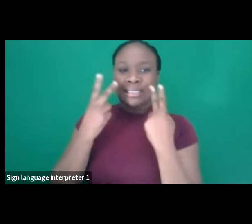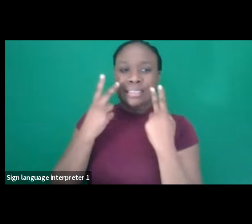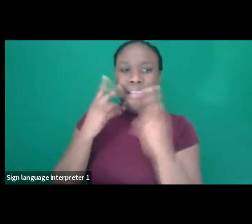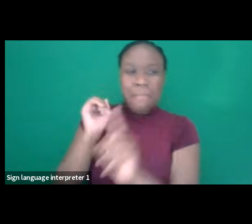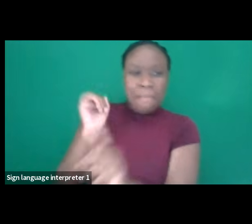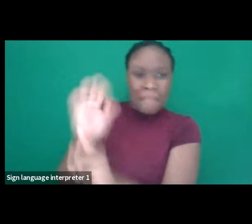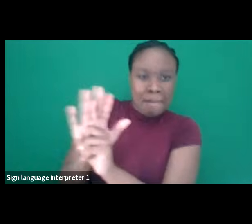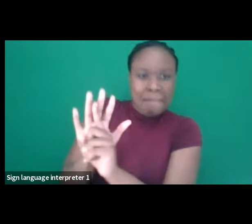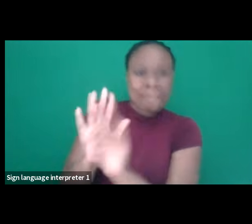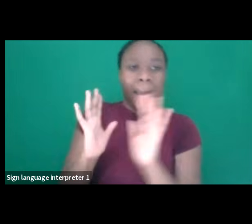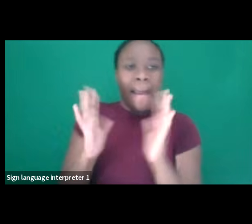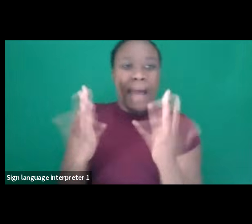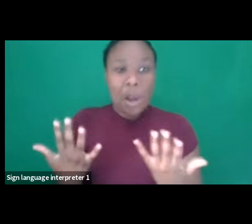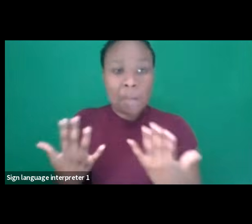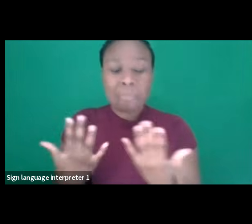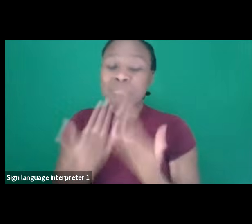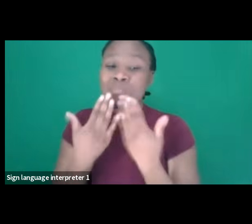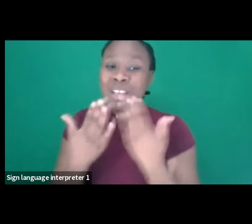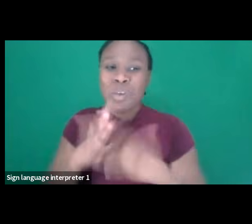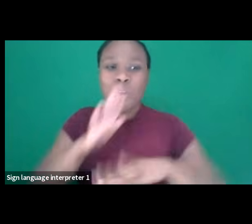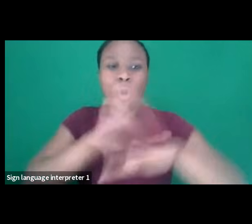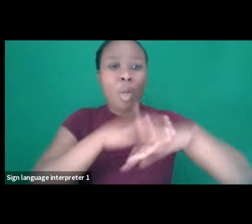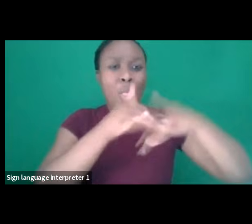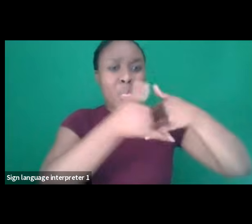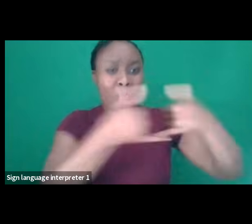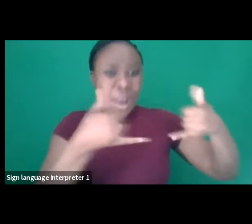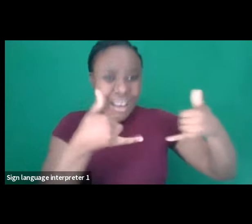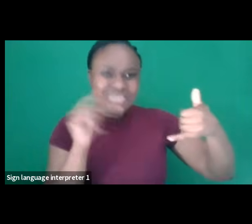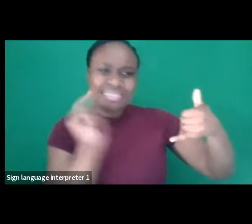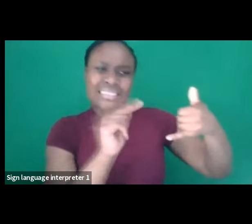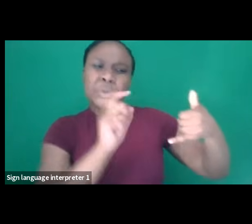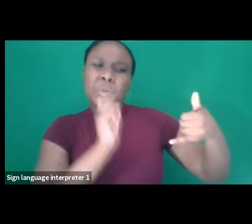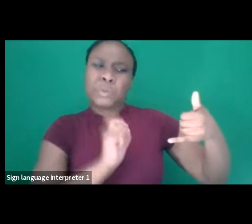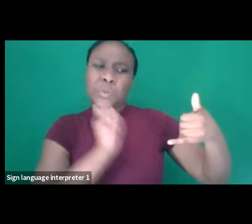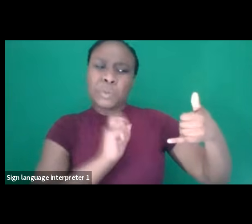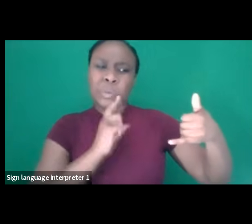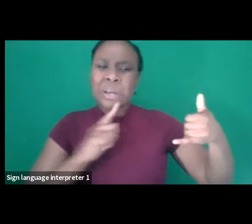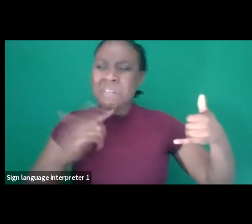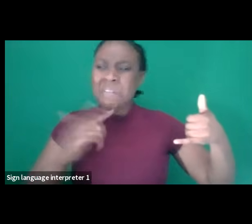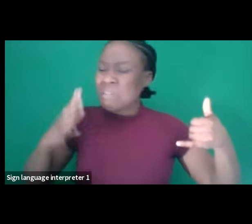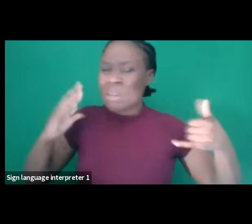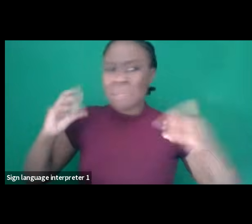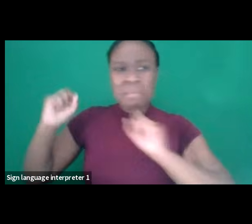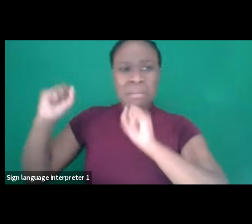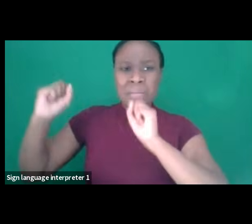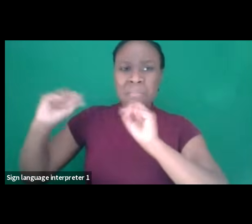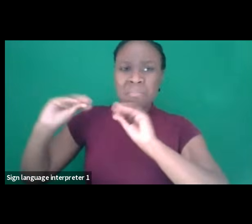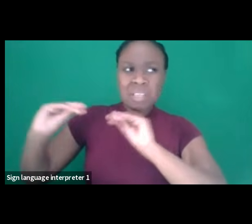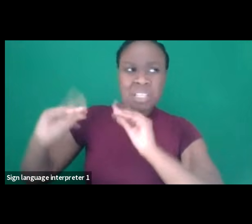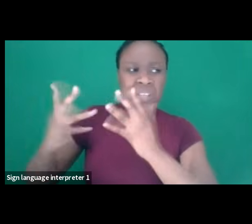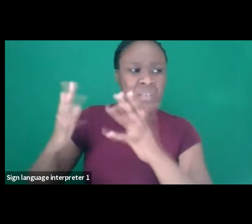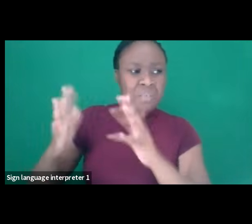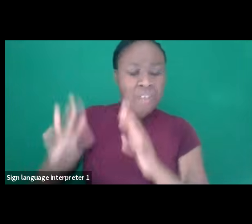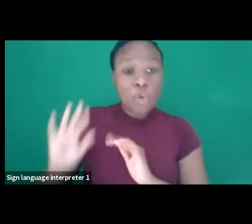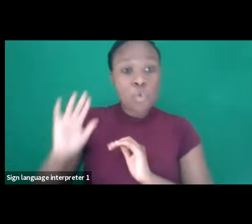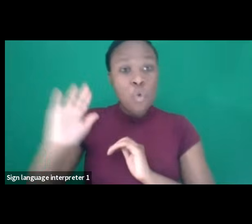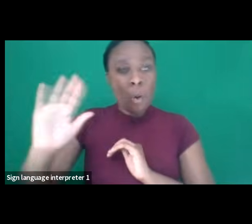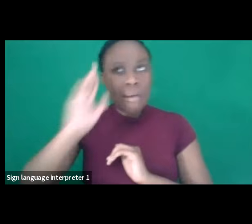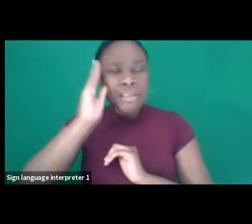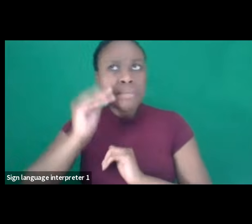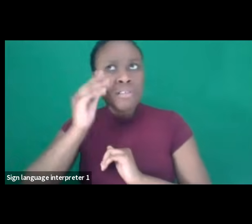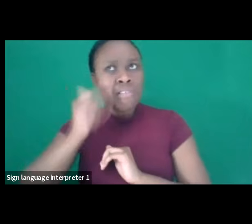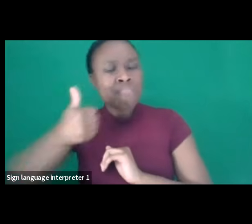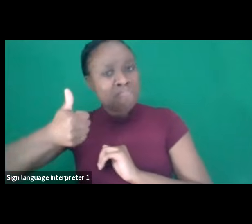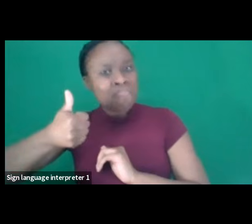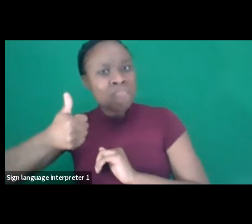valuable information that you got from this webinar today, remember to provide feedback on your experience. Looking forward